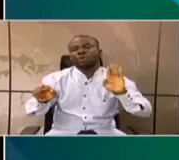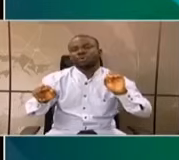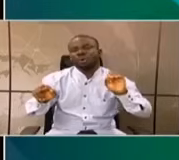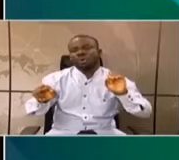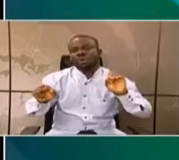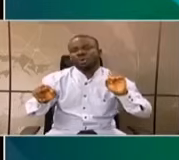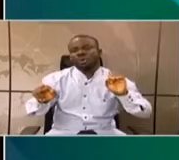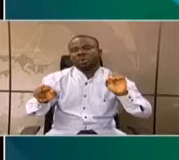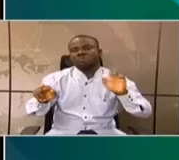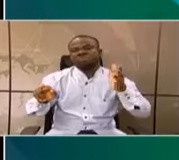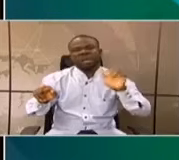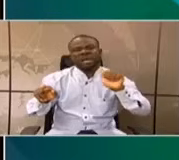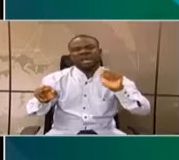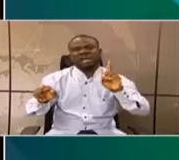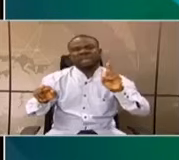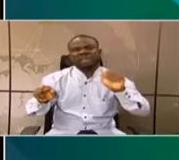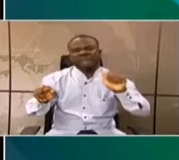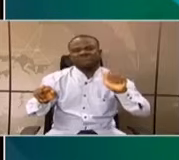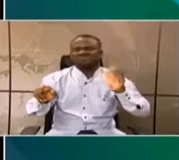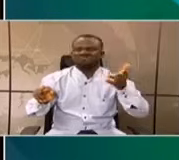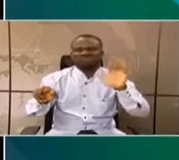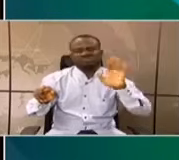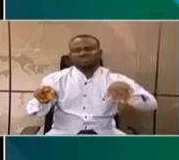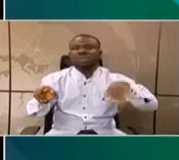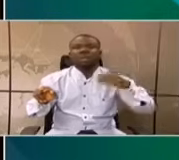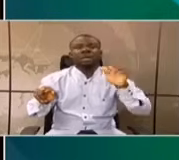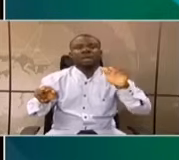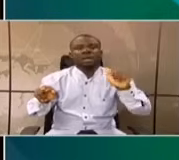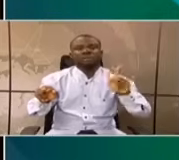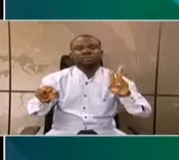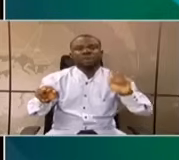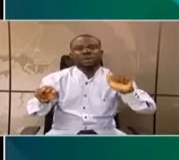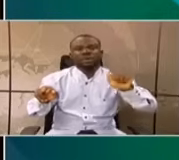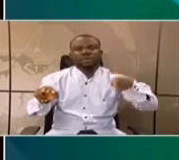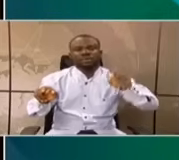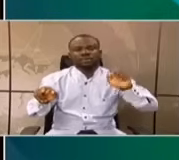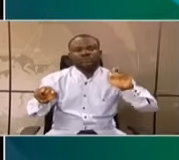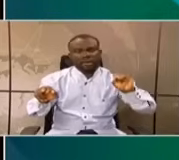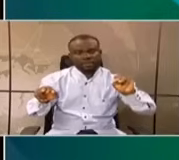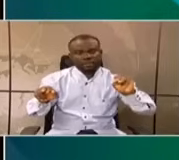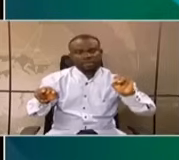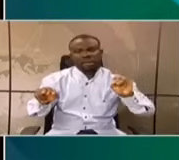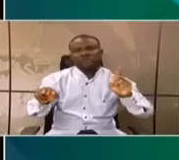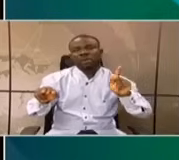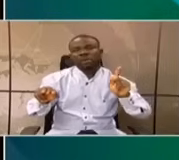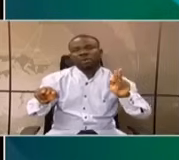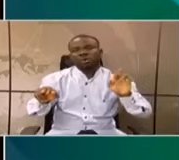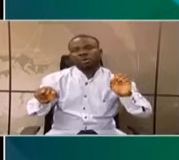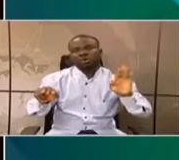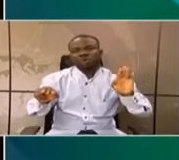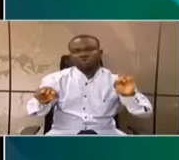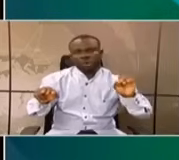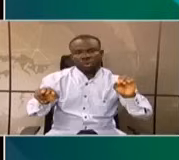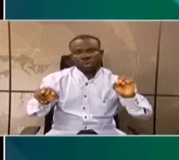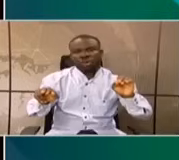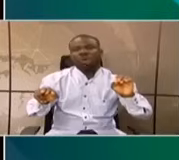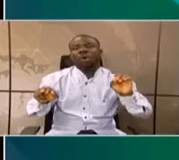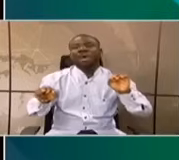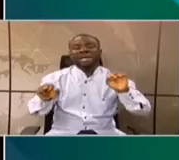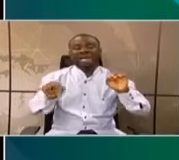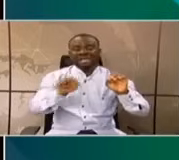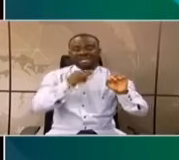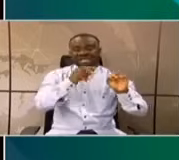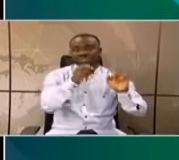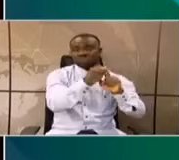Ada kwa de say Greater Accra. Eti Krapim any Krobo sa enclave ni free wa. The aka wa